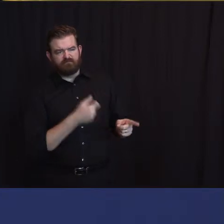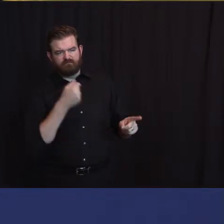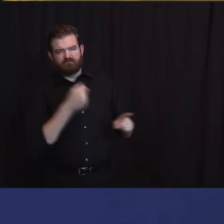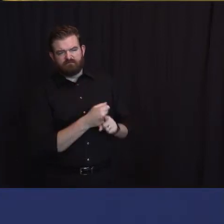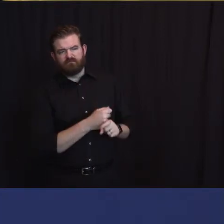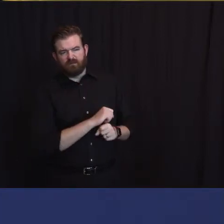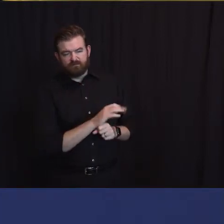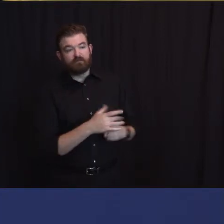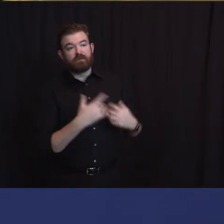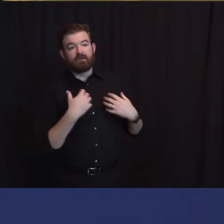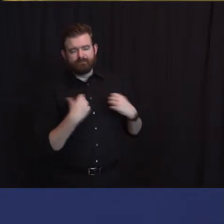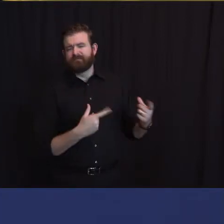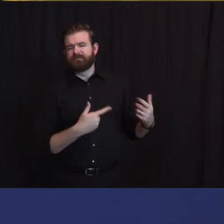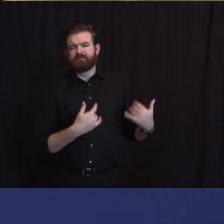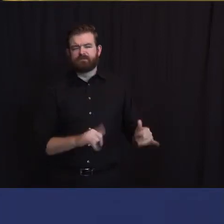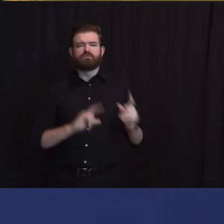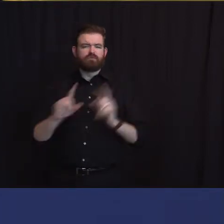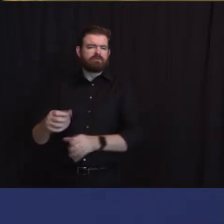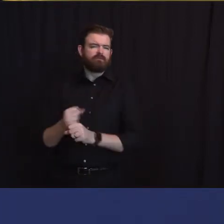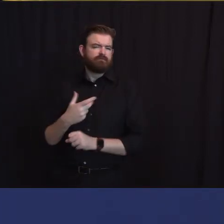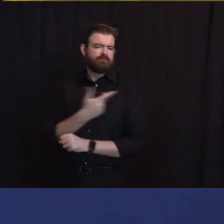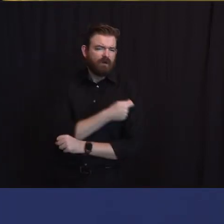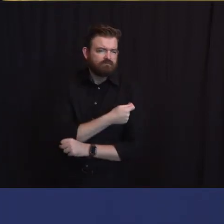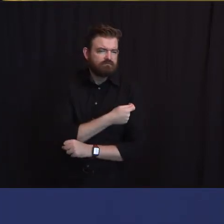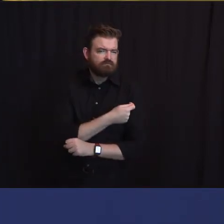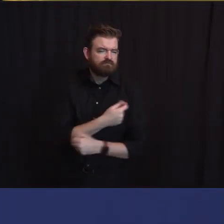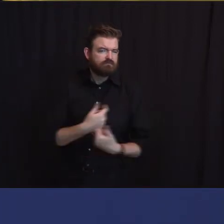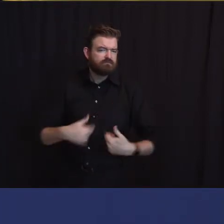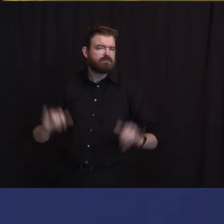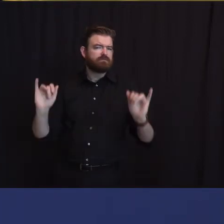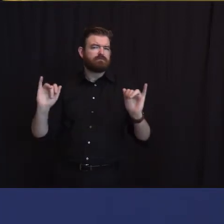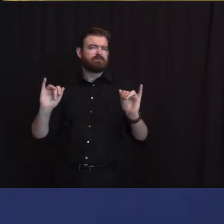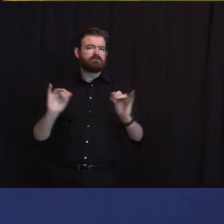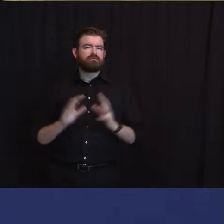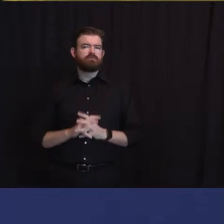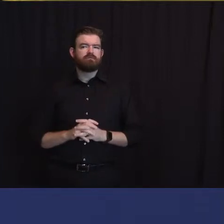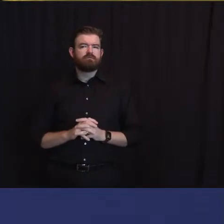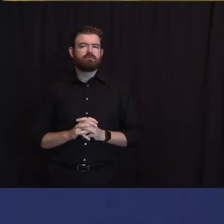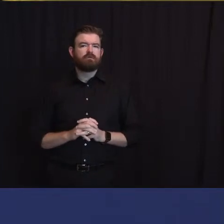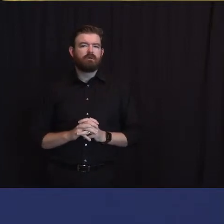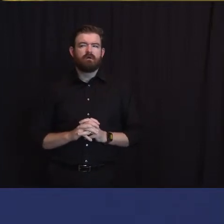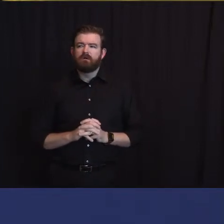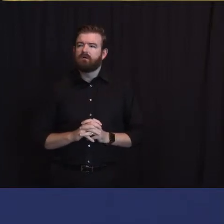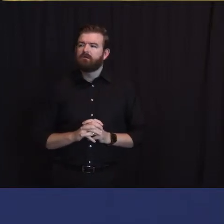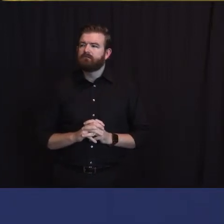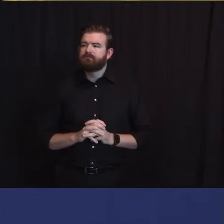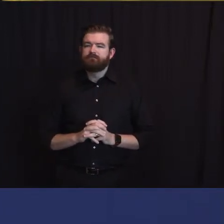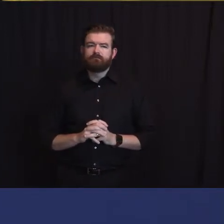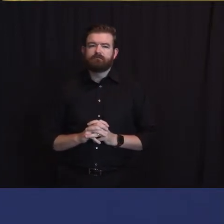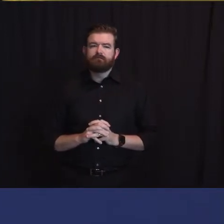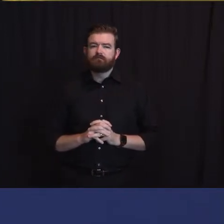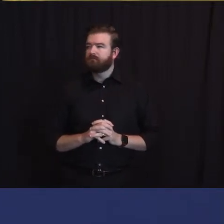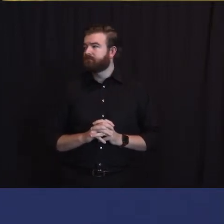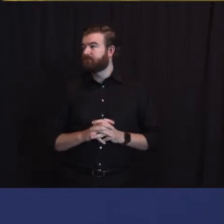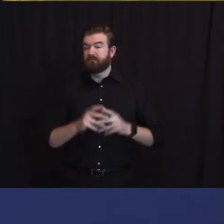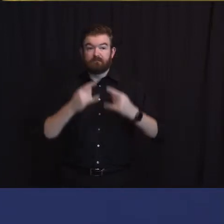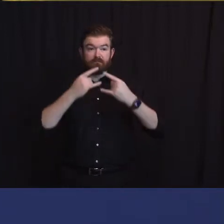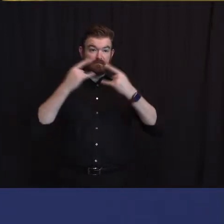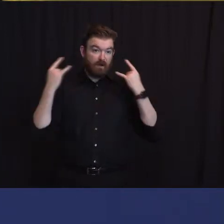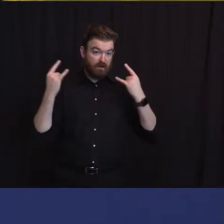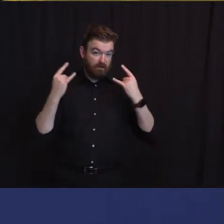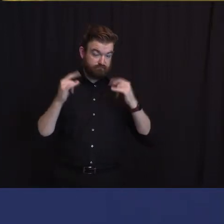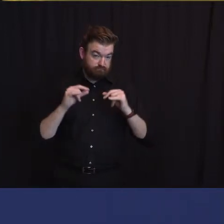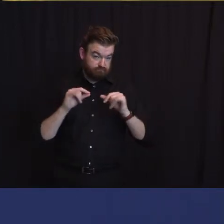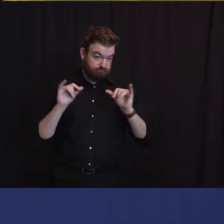Angelica, you should weigh in. We don't know the answer to that question. We just don't know, but except that it's not a forever and always, and you're welcome to add any more color on